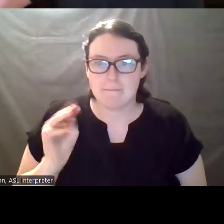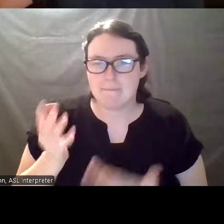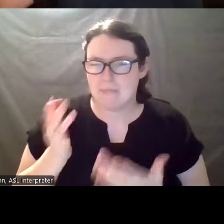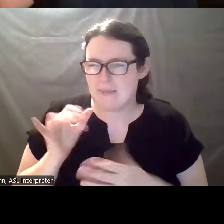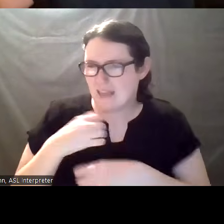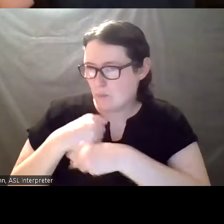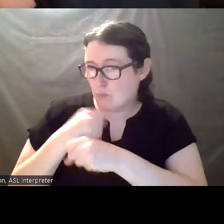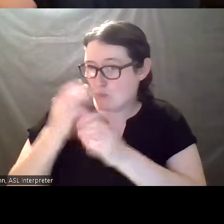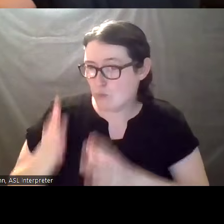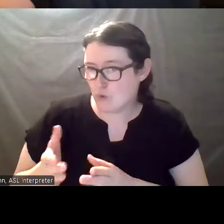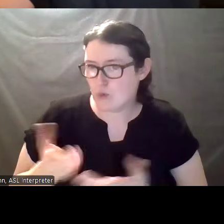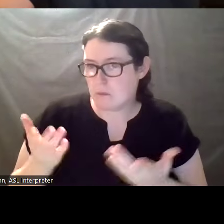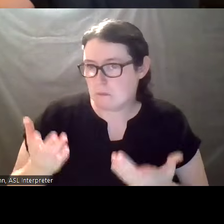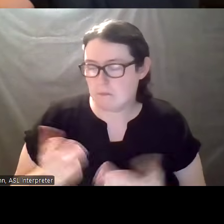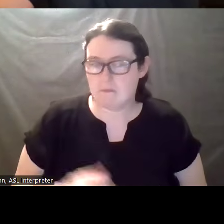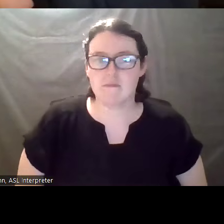Okay.